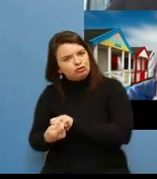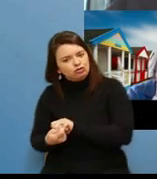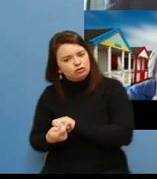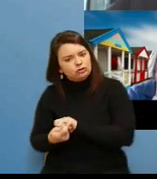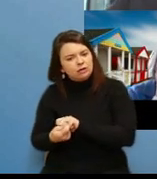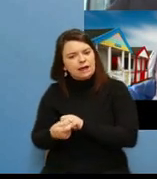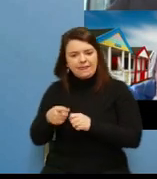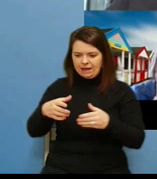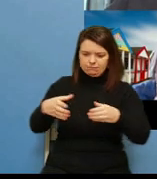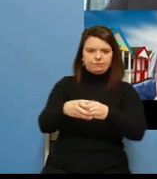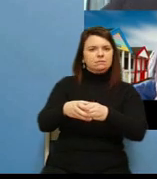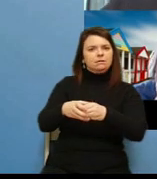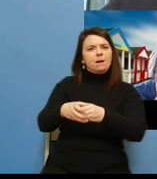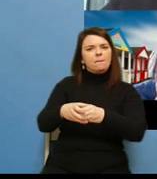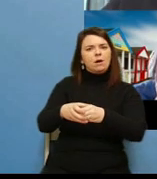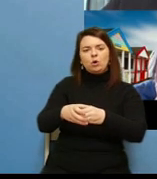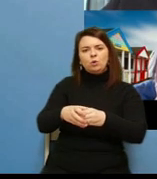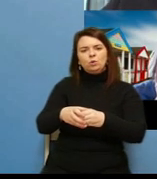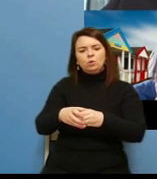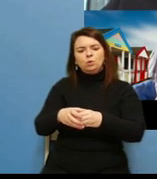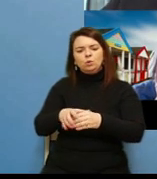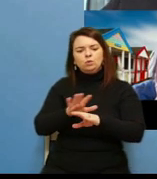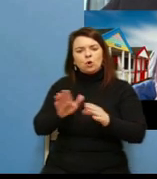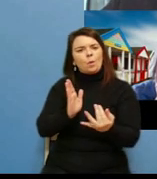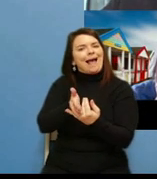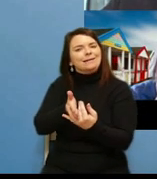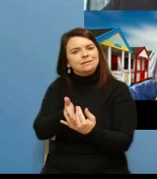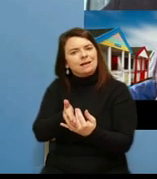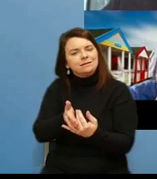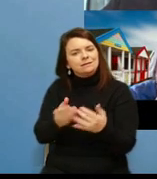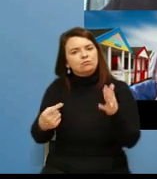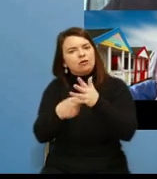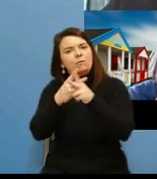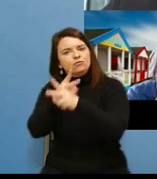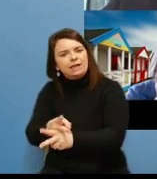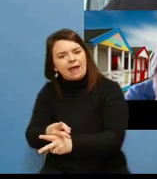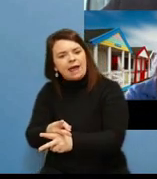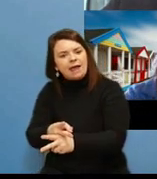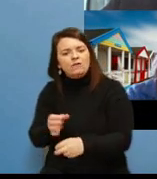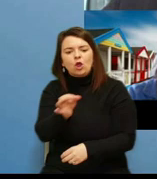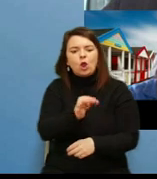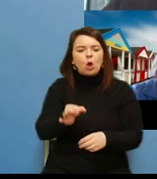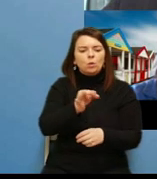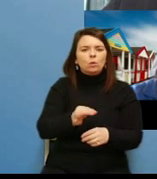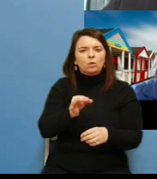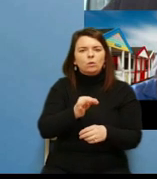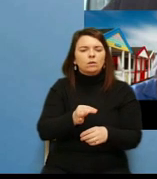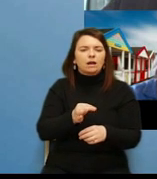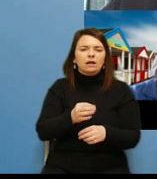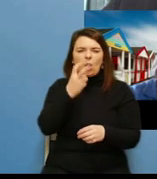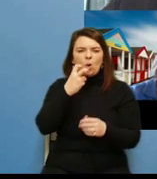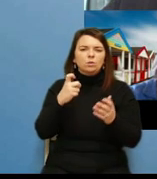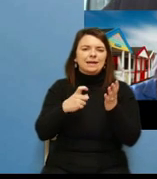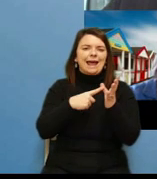feeling frustrated by the changes. Tracy's population of people who don't access primary care. One of the